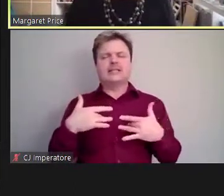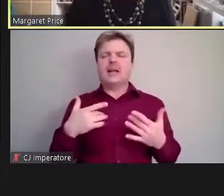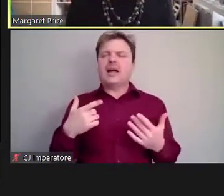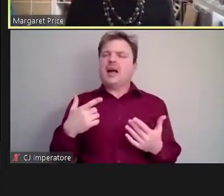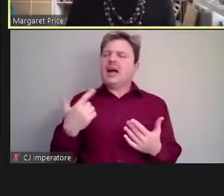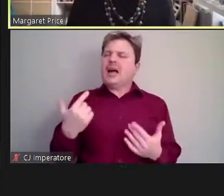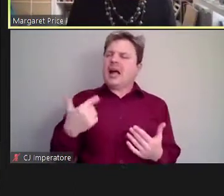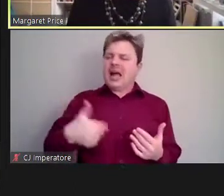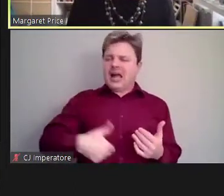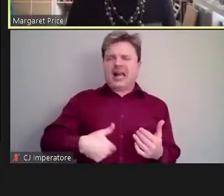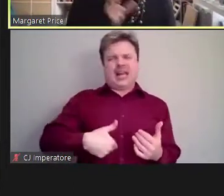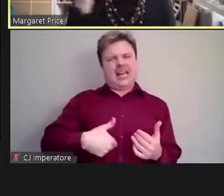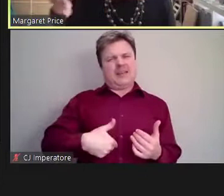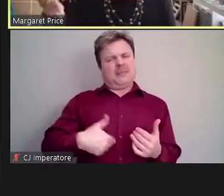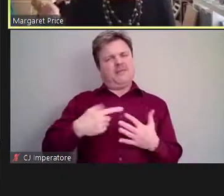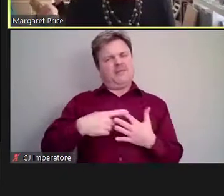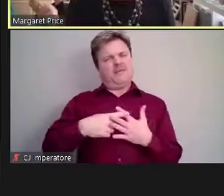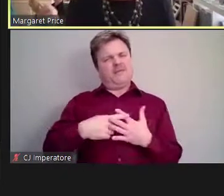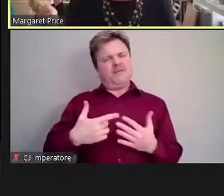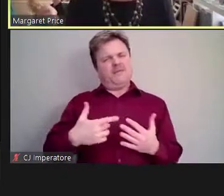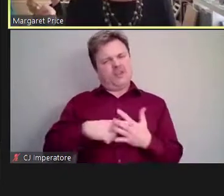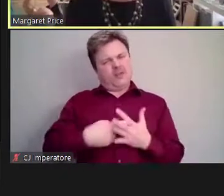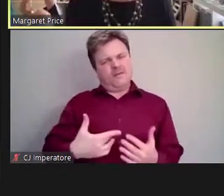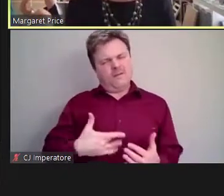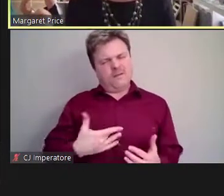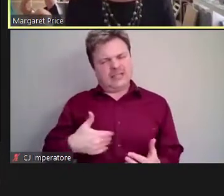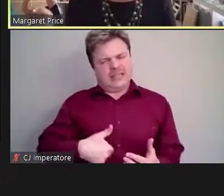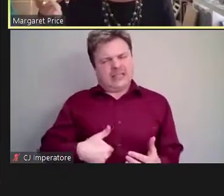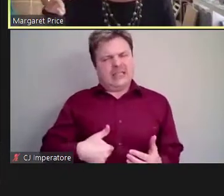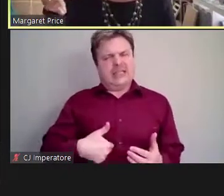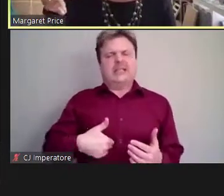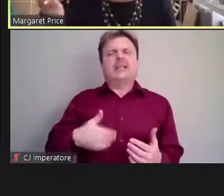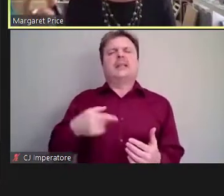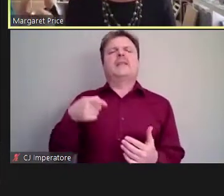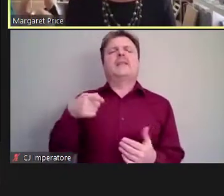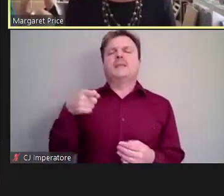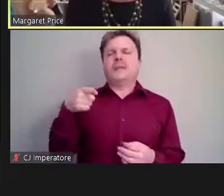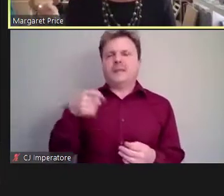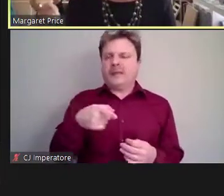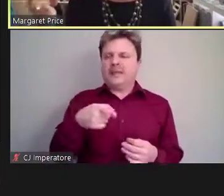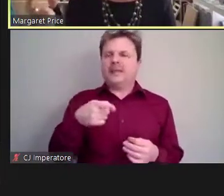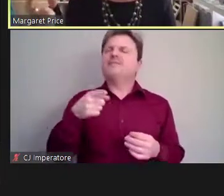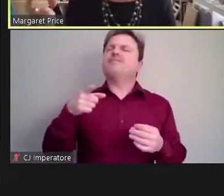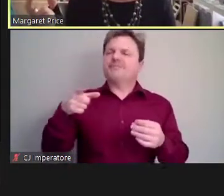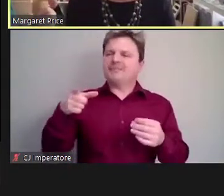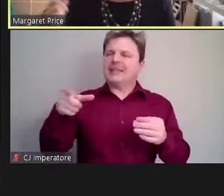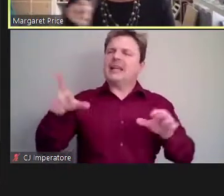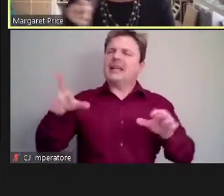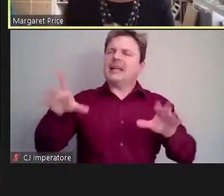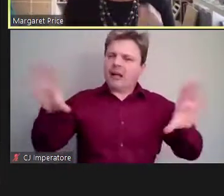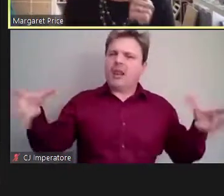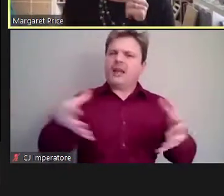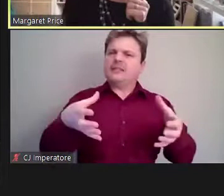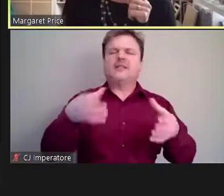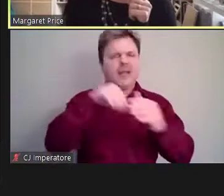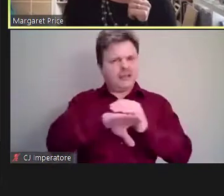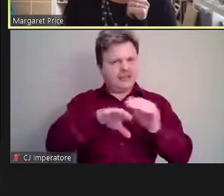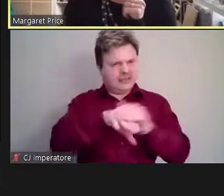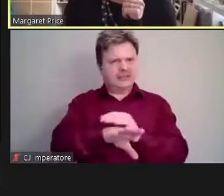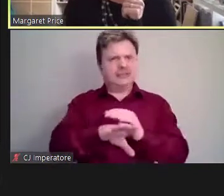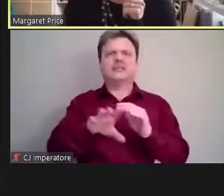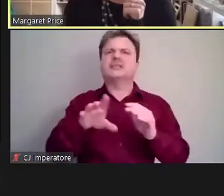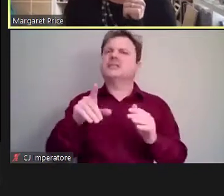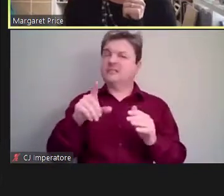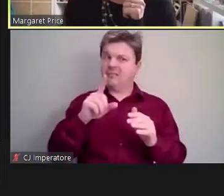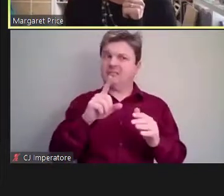though, even as the application of the idea of collective access becomes more important, the